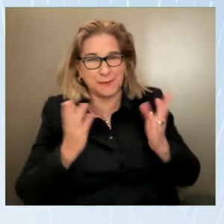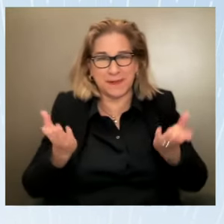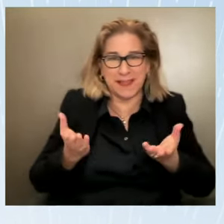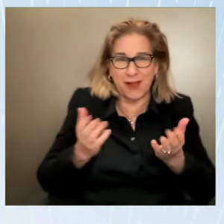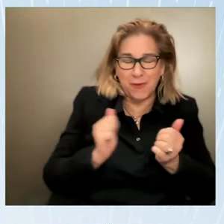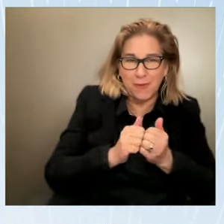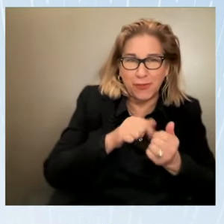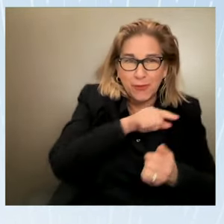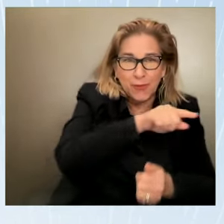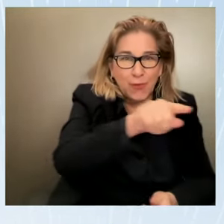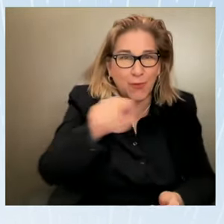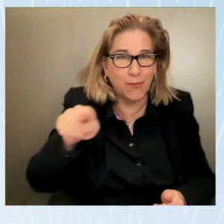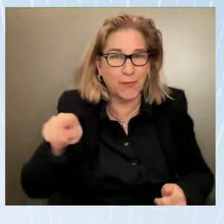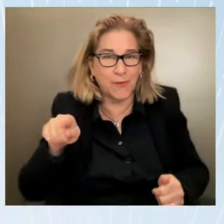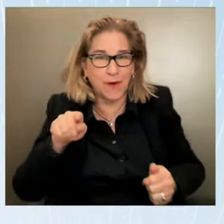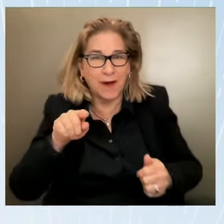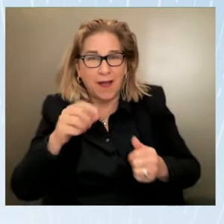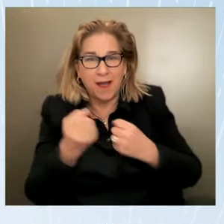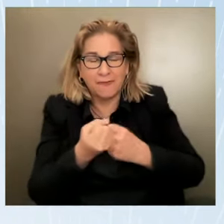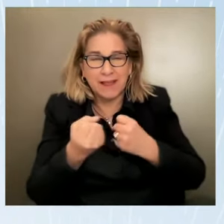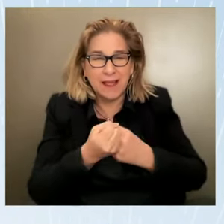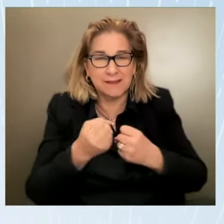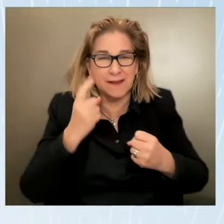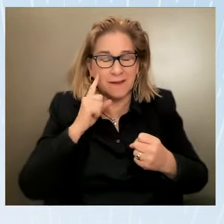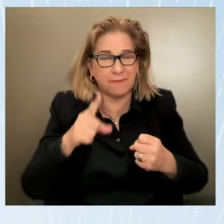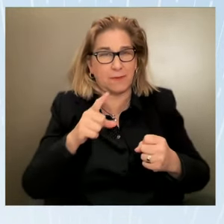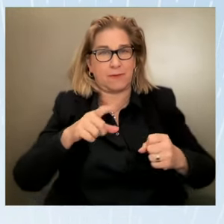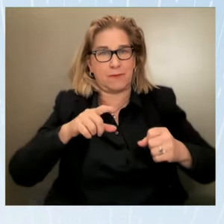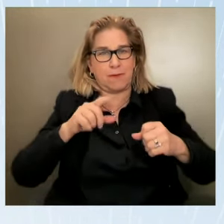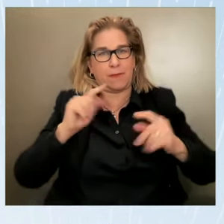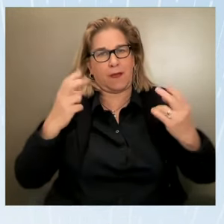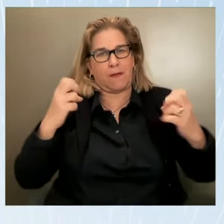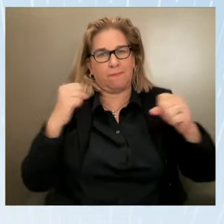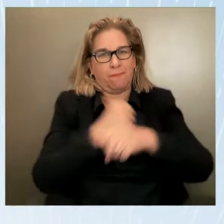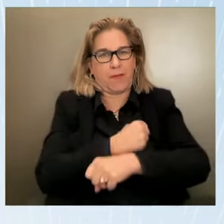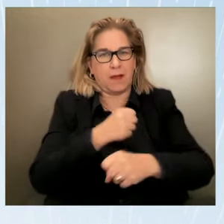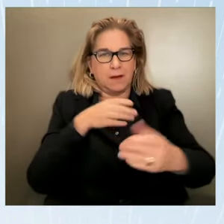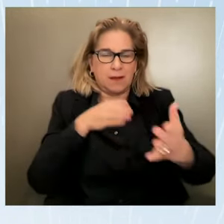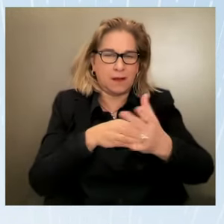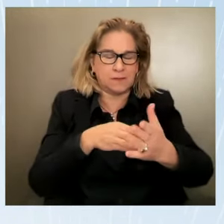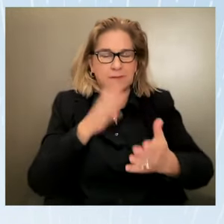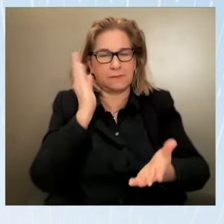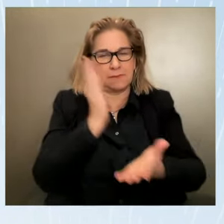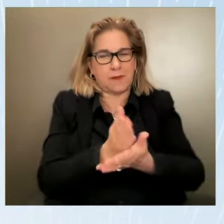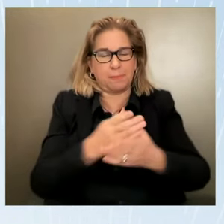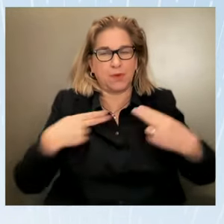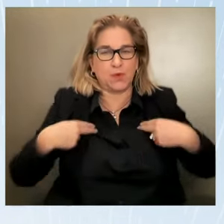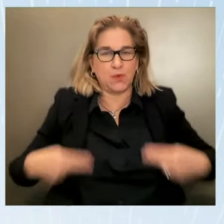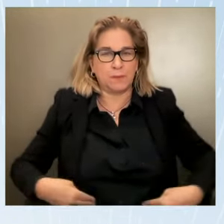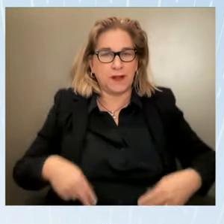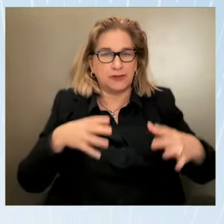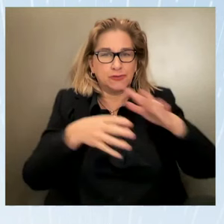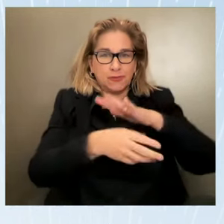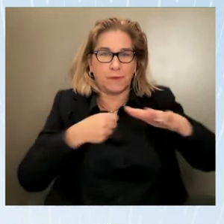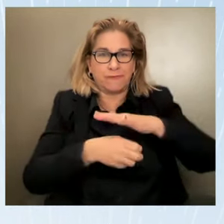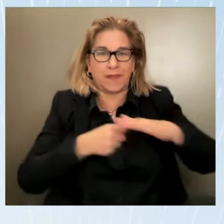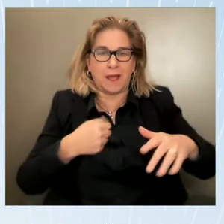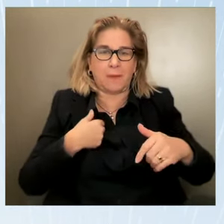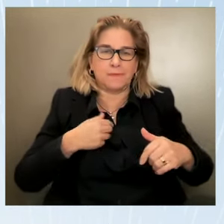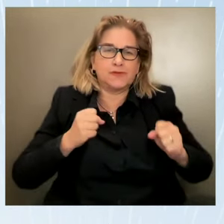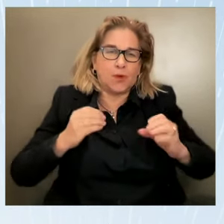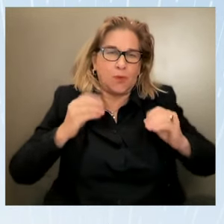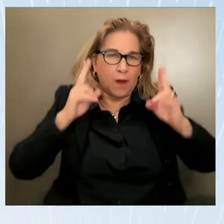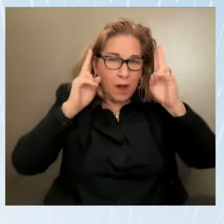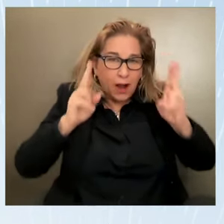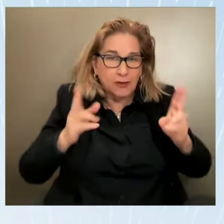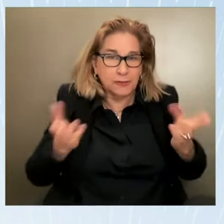against human trafficking. I am honored to be here with you as the new ambassador at large to monitor and combat trafficking in persons, and